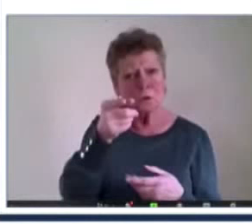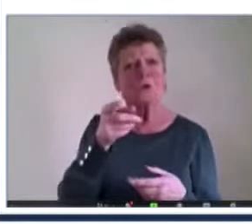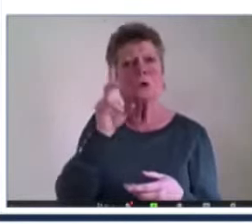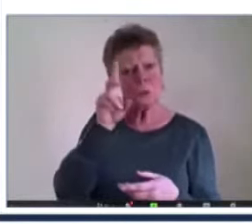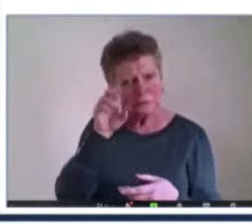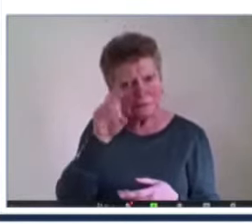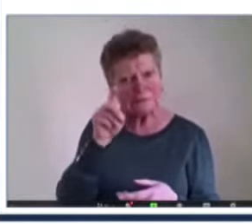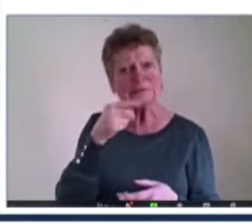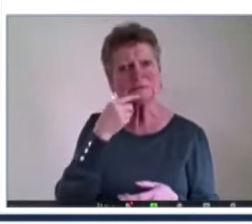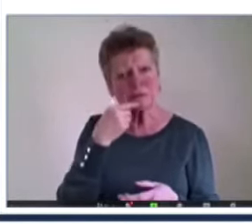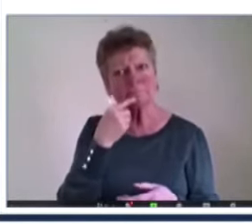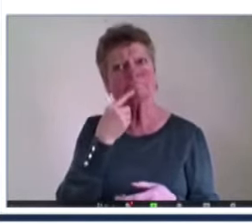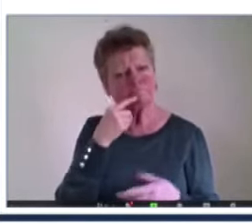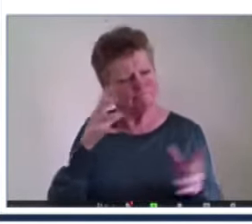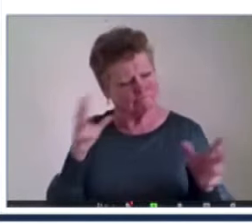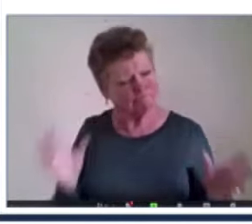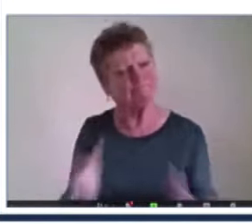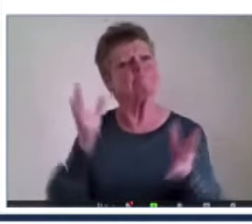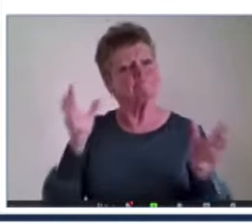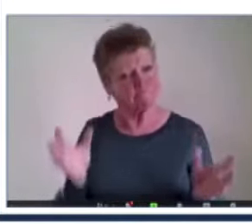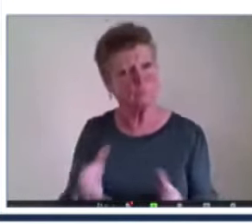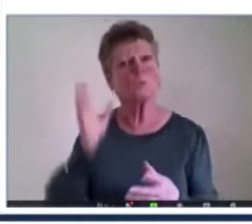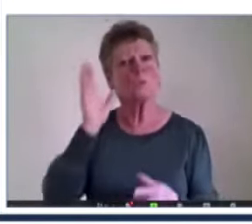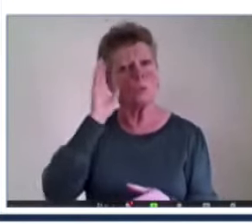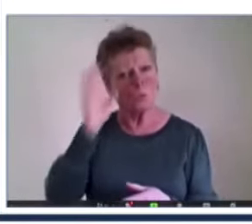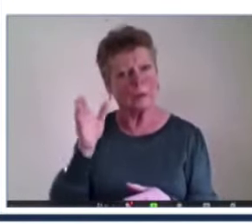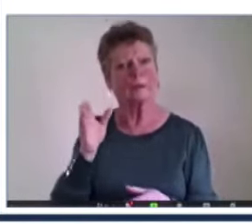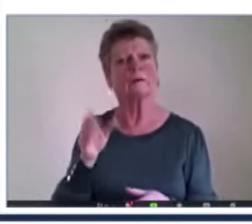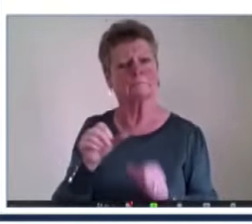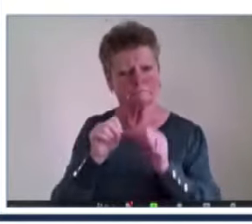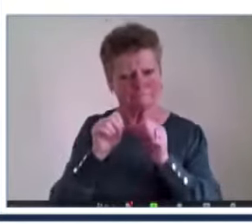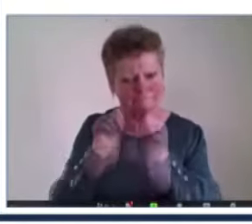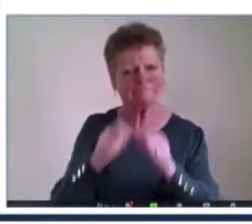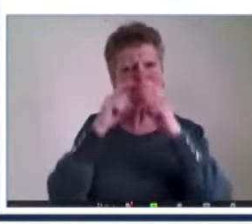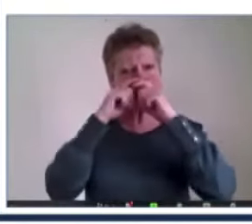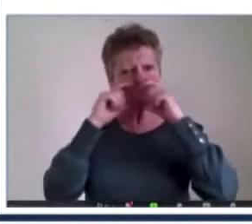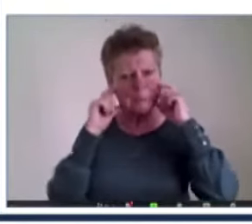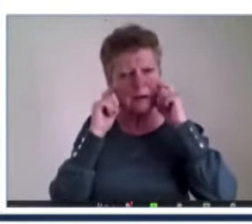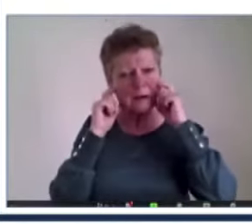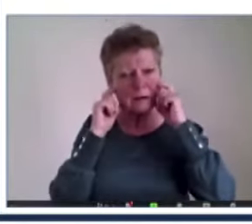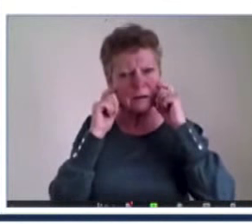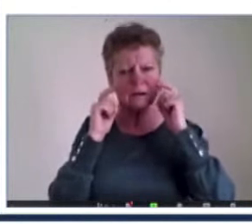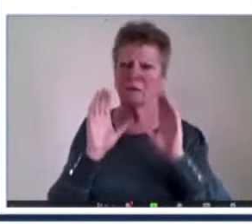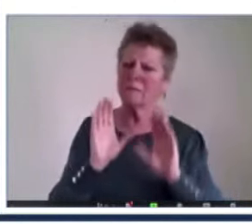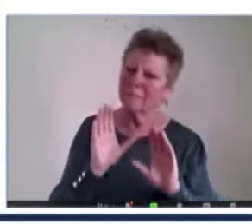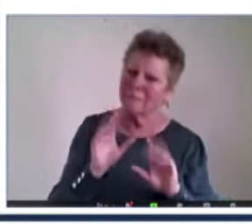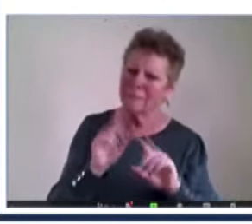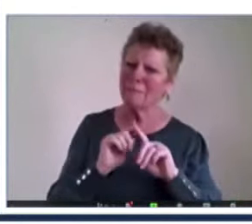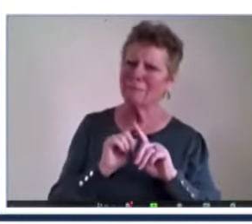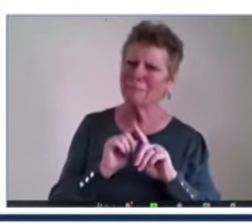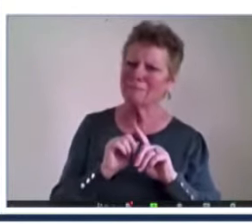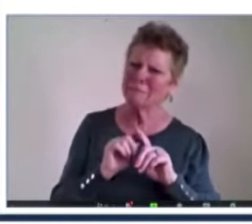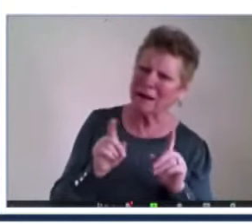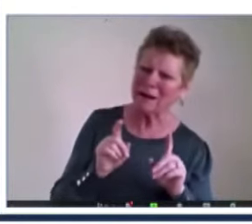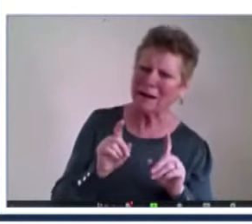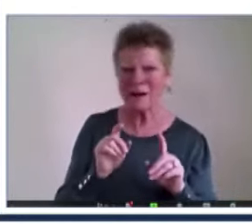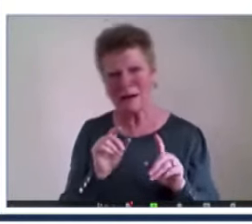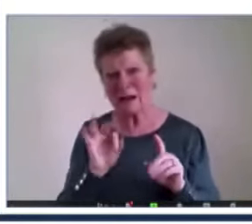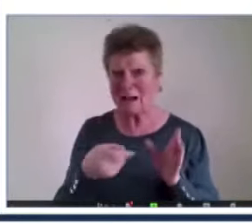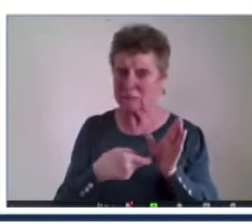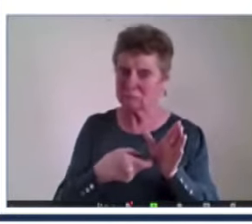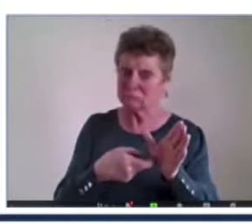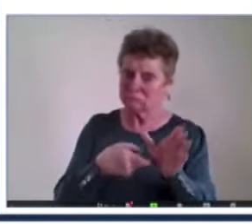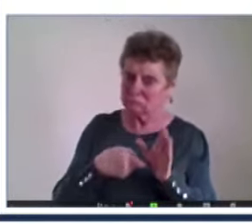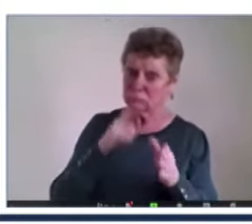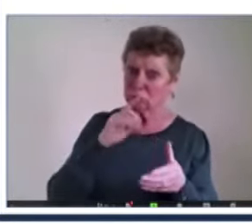fact that you were going to highly recommend that people continue to mask up. But when it came to whether or not it was going to be mandatory